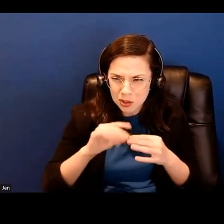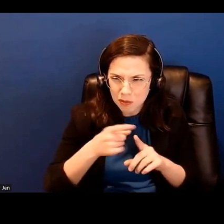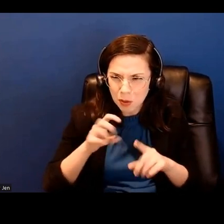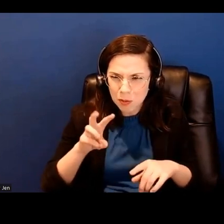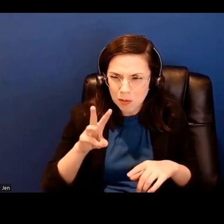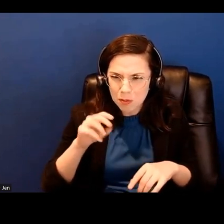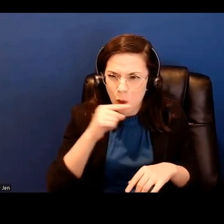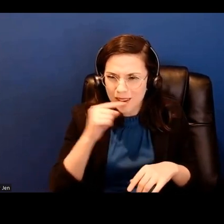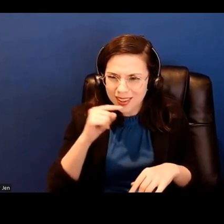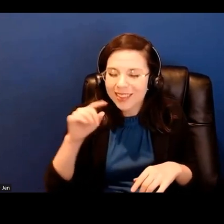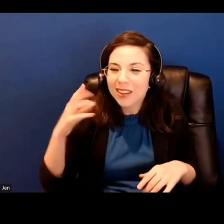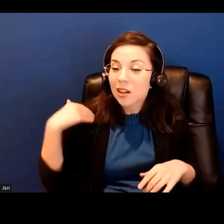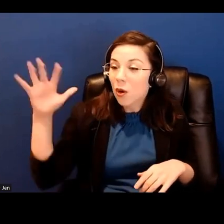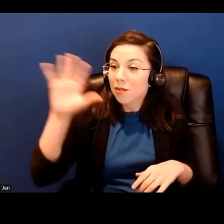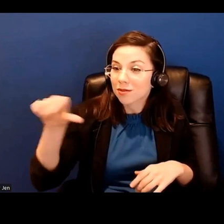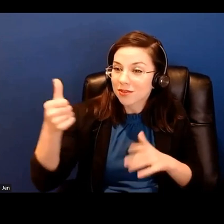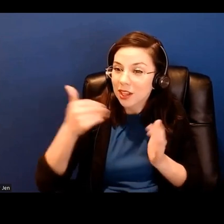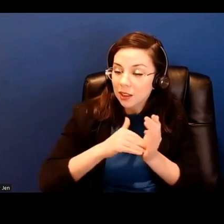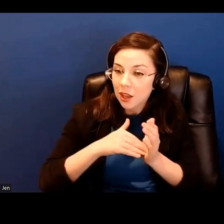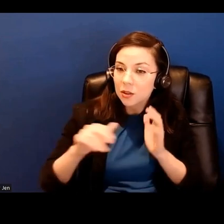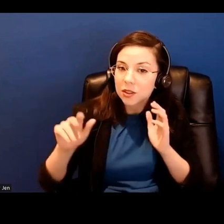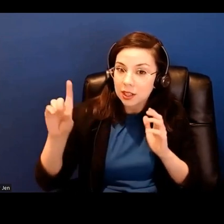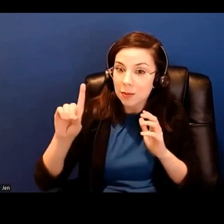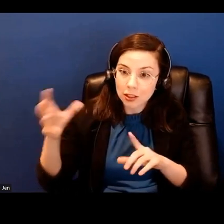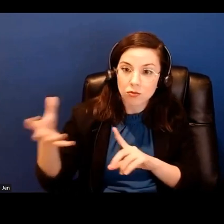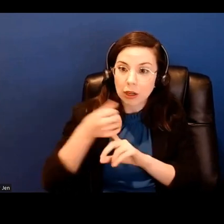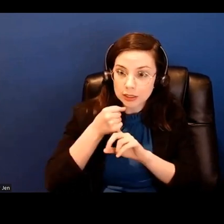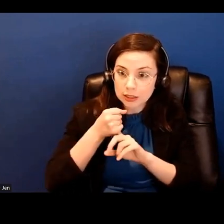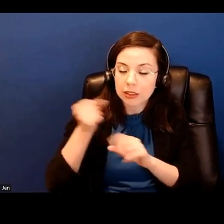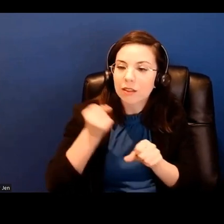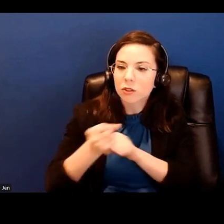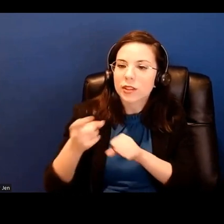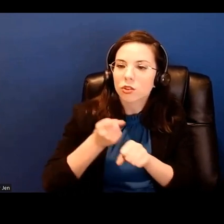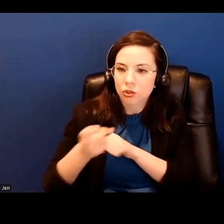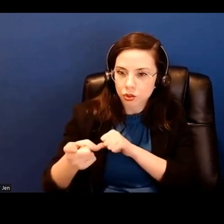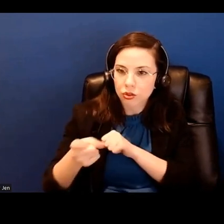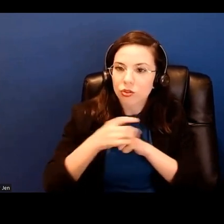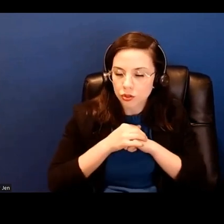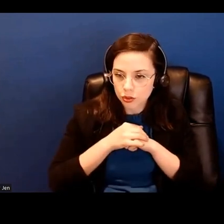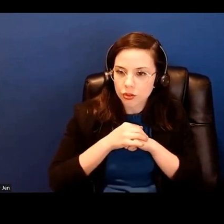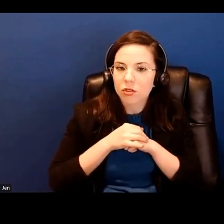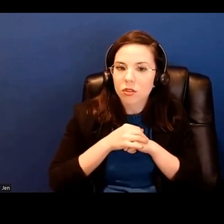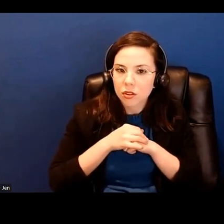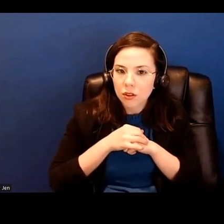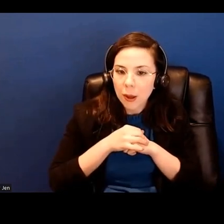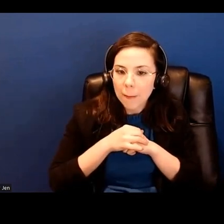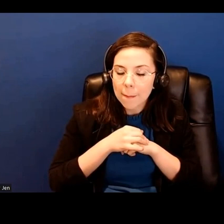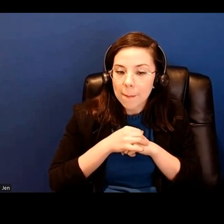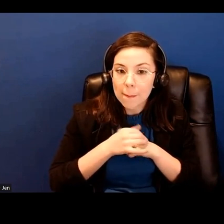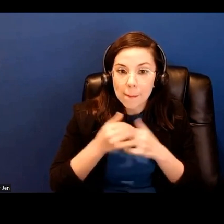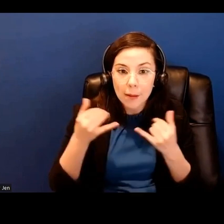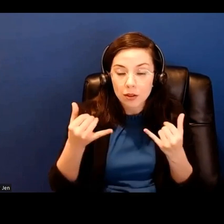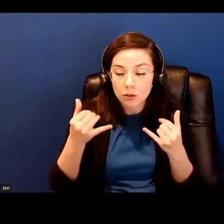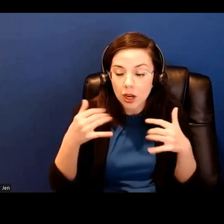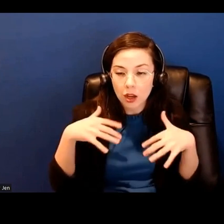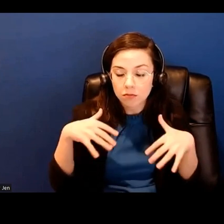Milwaukee, we have about 10,000 domestic violence arrests per year. And right now we have an abysmal